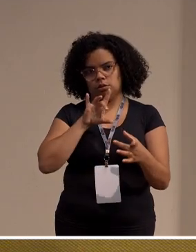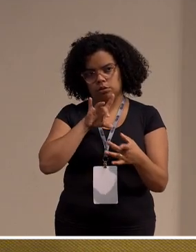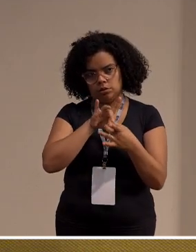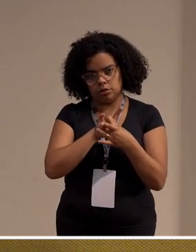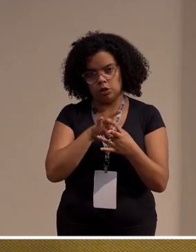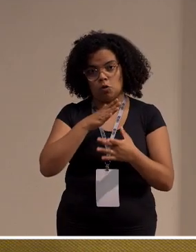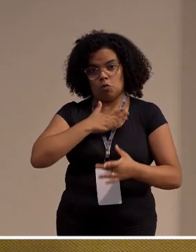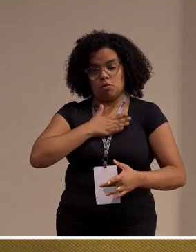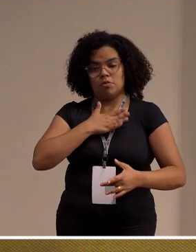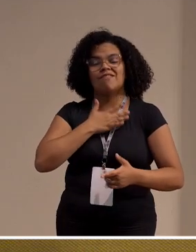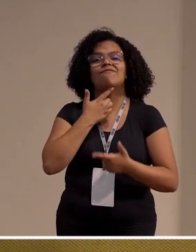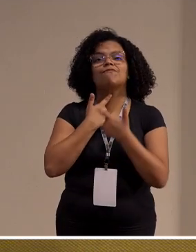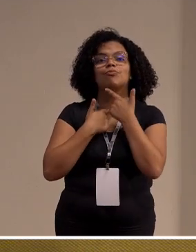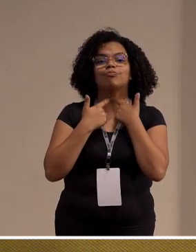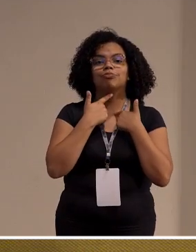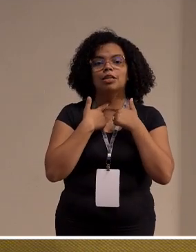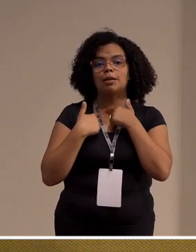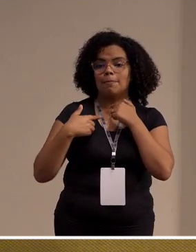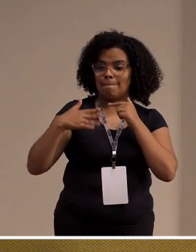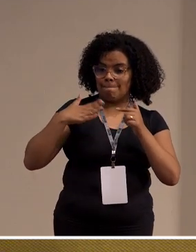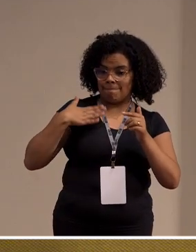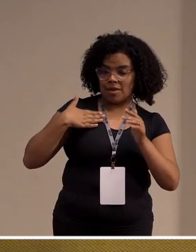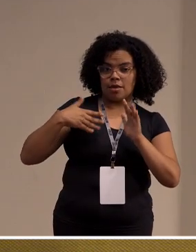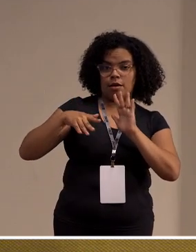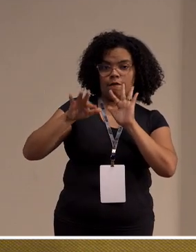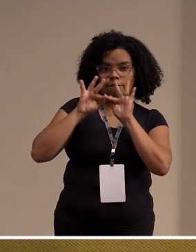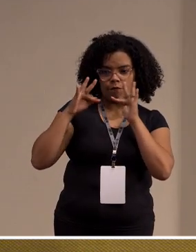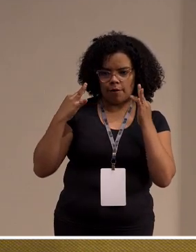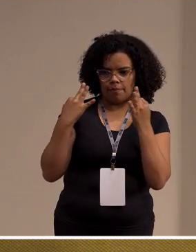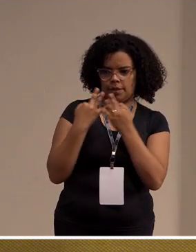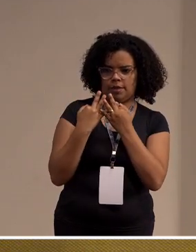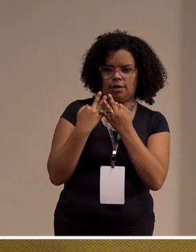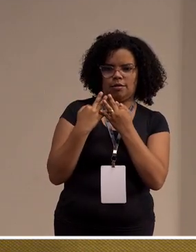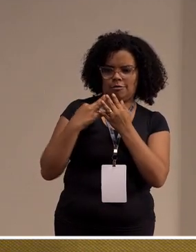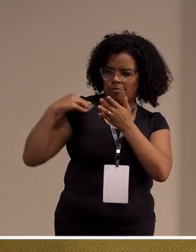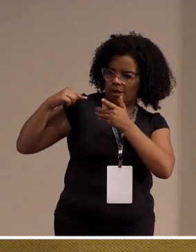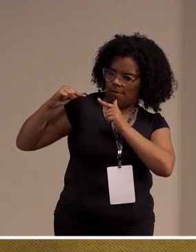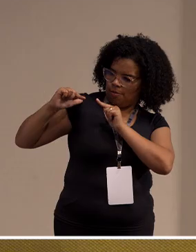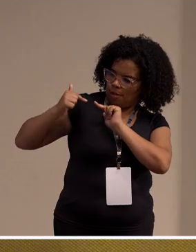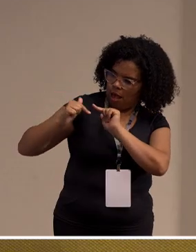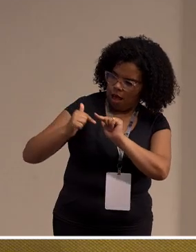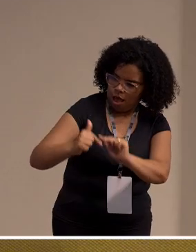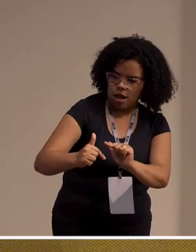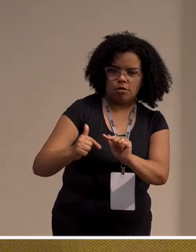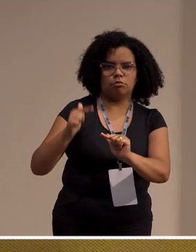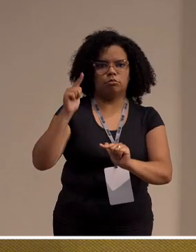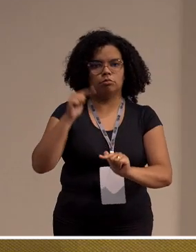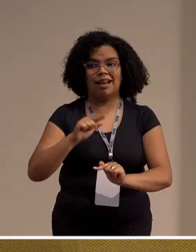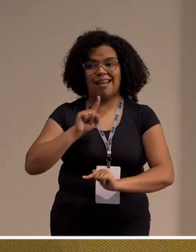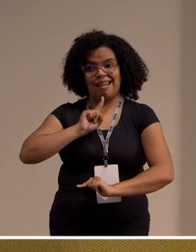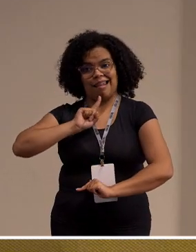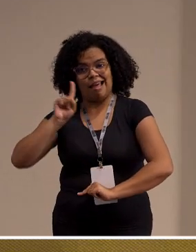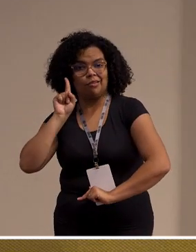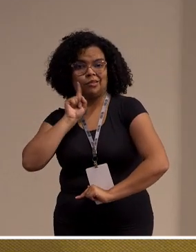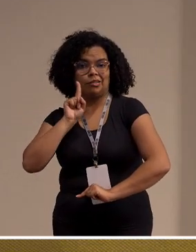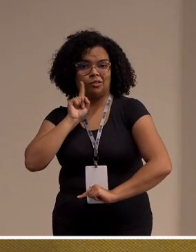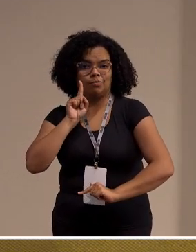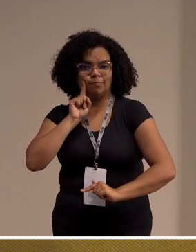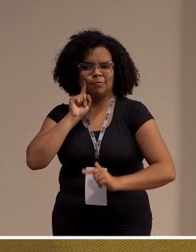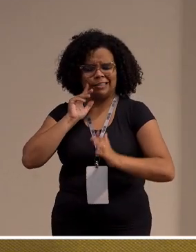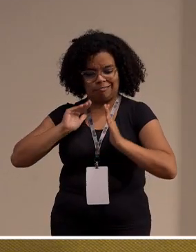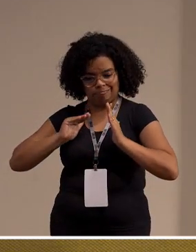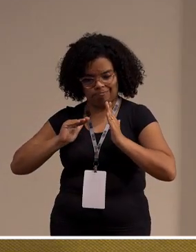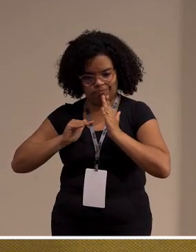history. In the United States, black people can only trace their history back so far because we weren't listed on the